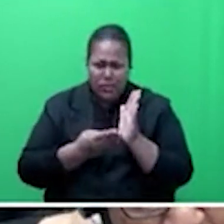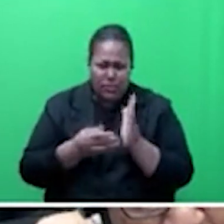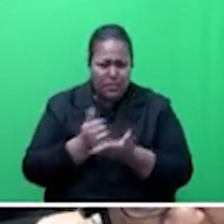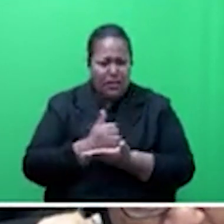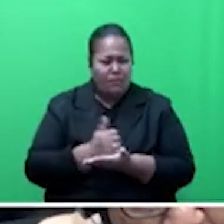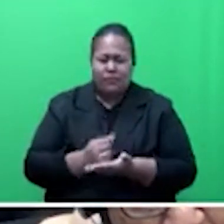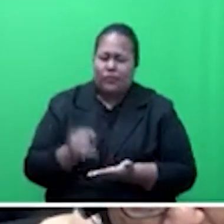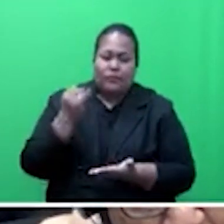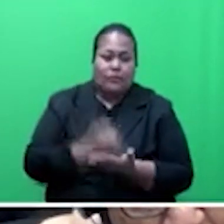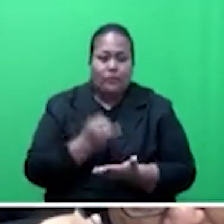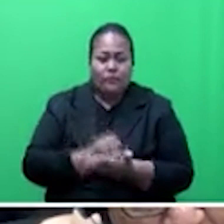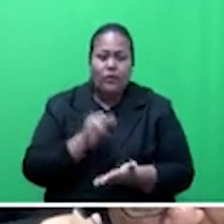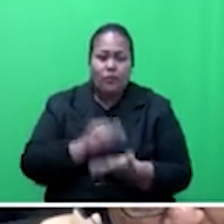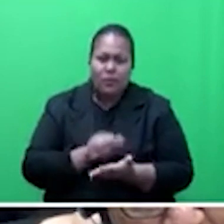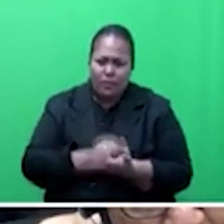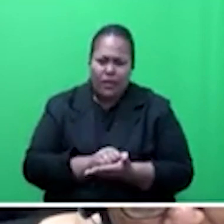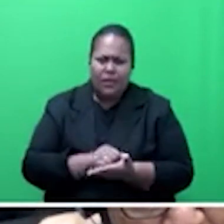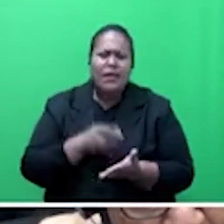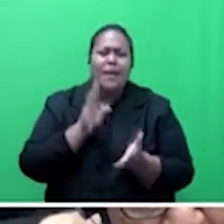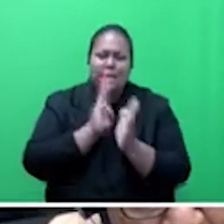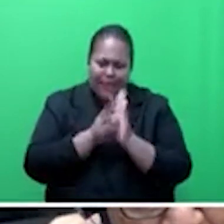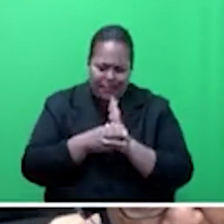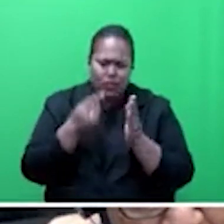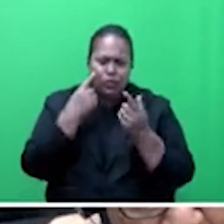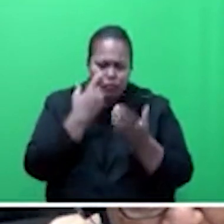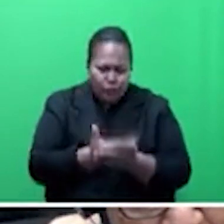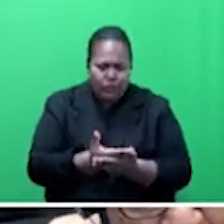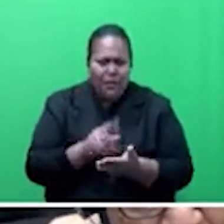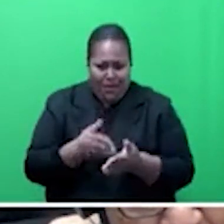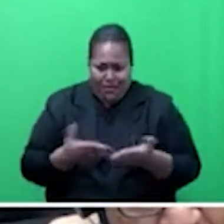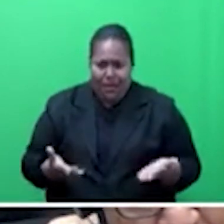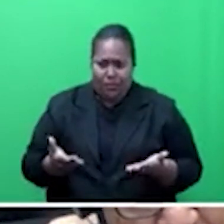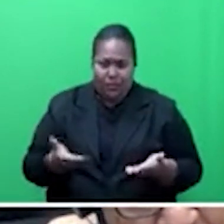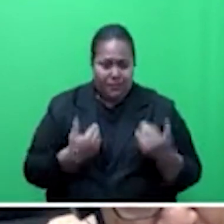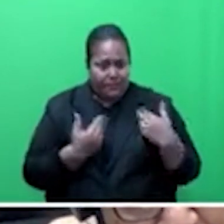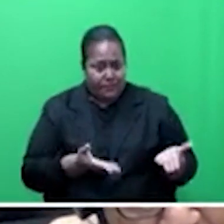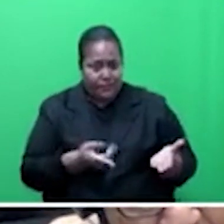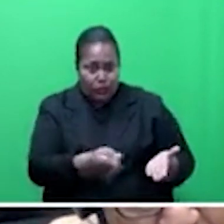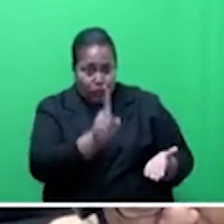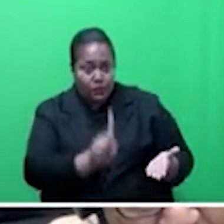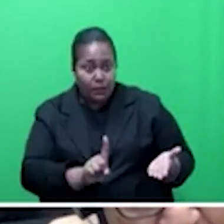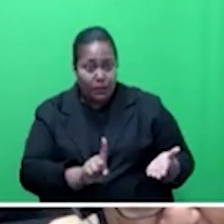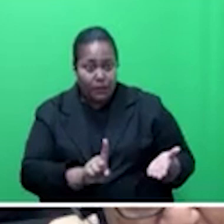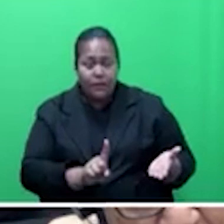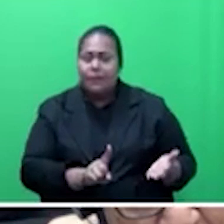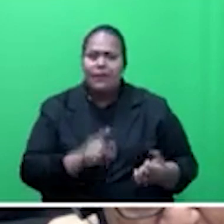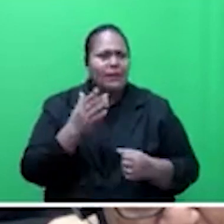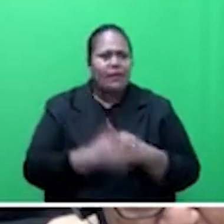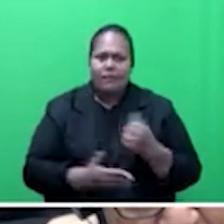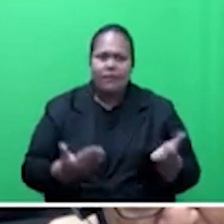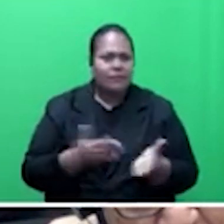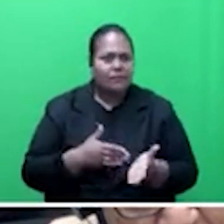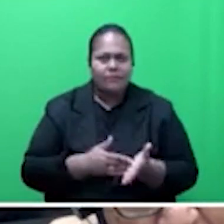mistakes. The Hansard will prove that to you. And here they are today. They had nothing substantial to say about